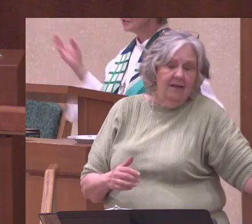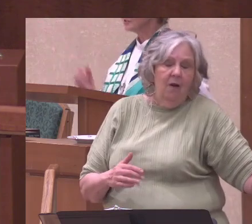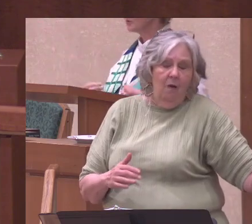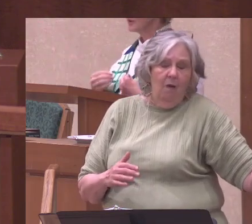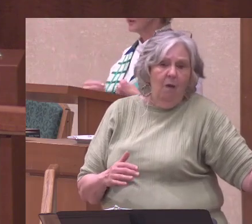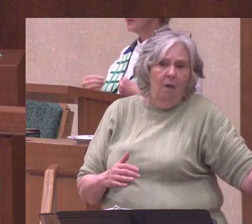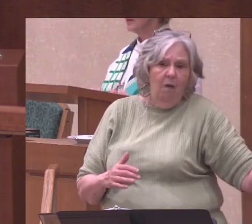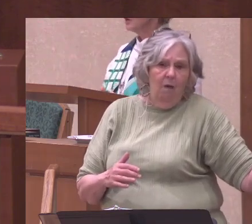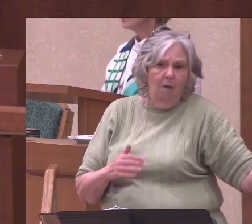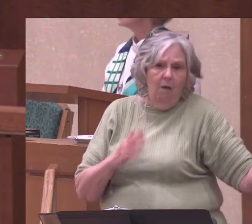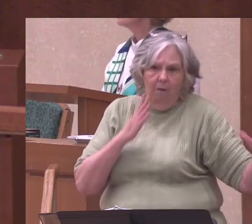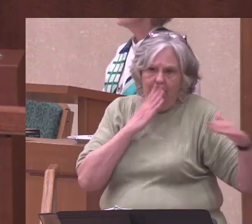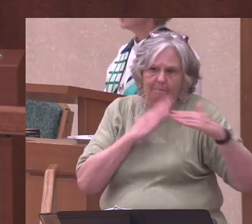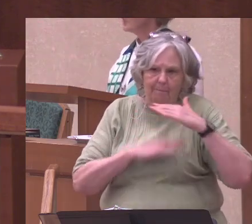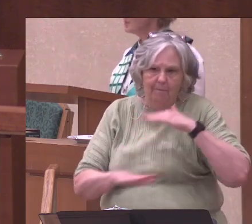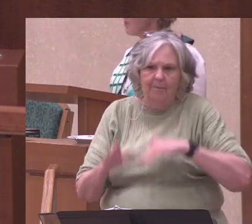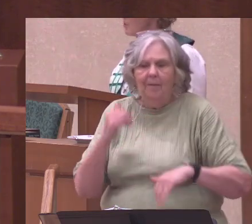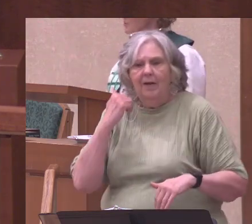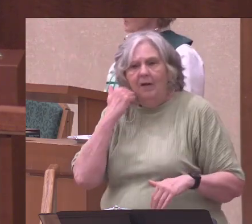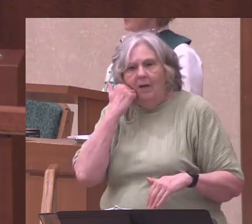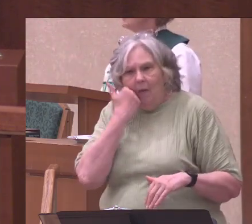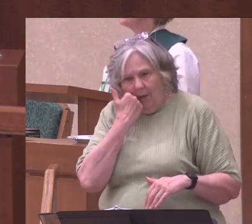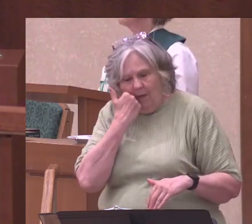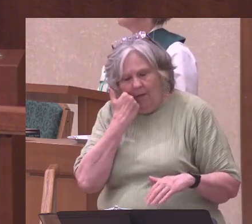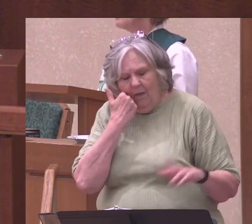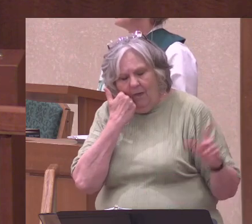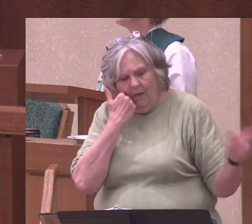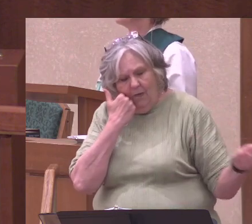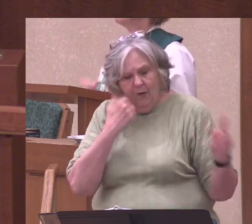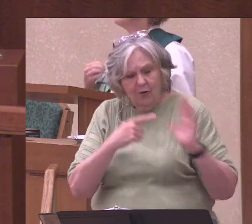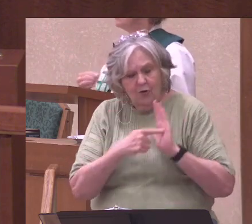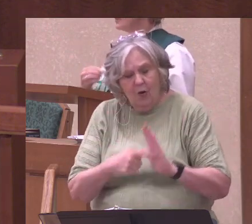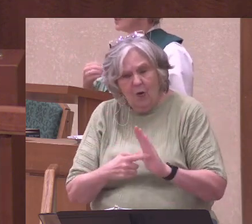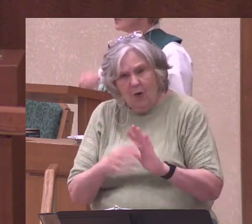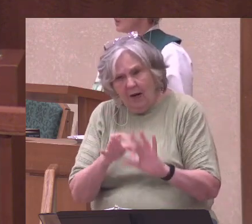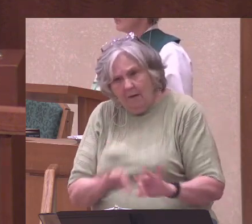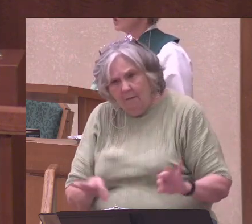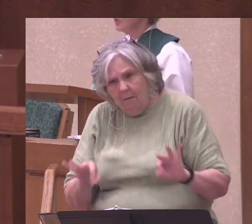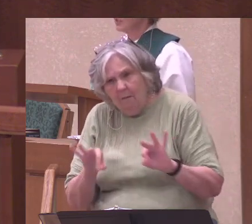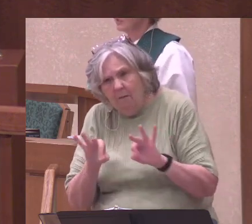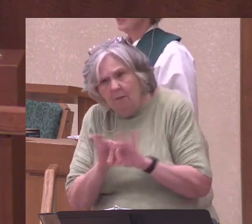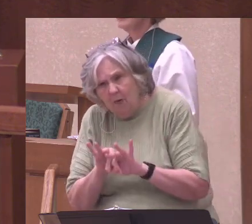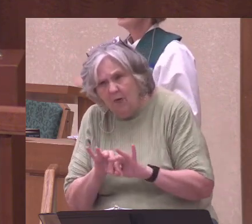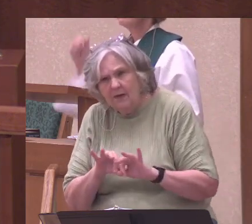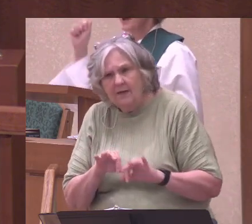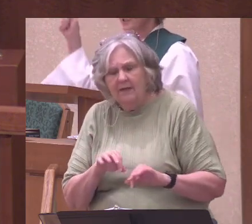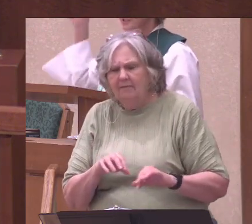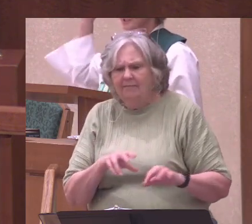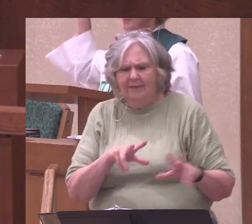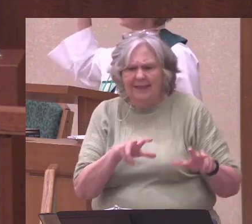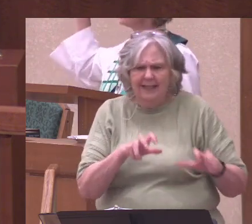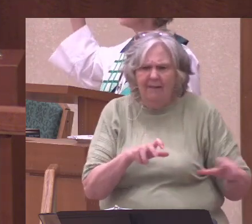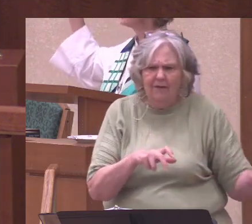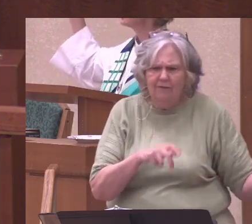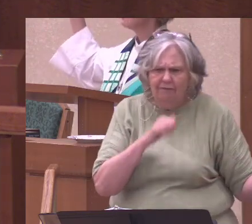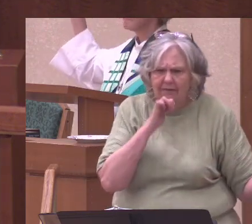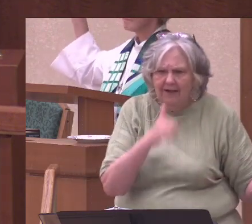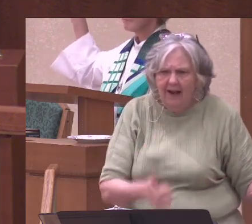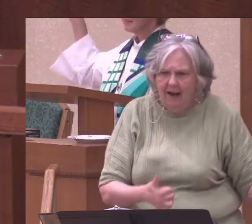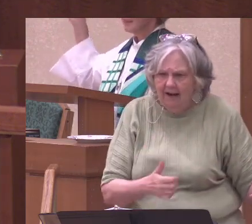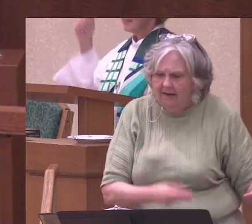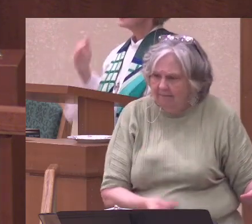greater story show us the importance of unselfishness in passing that